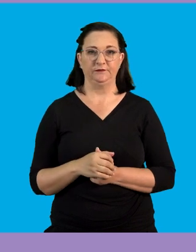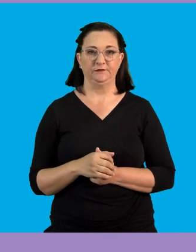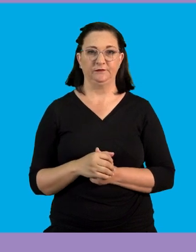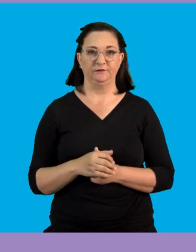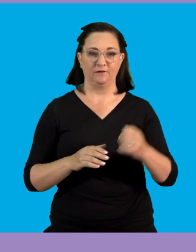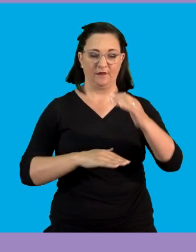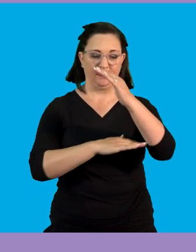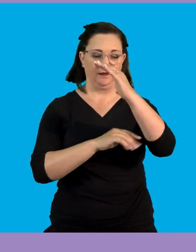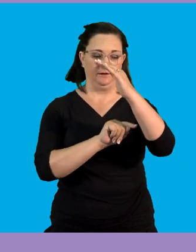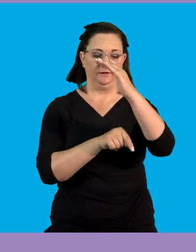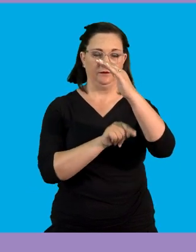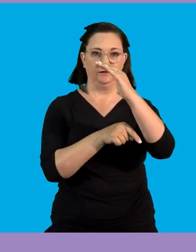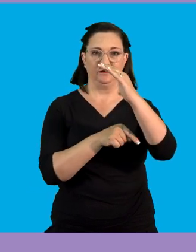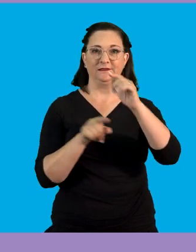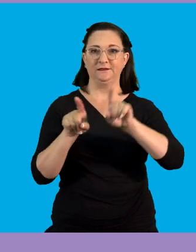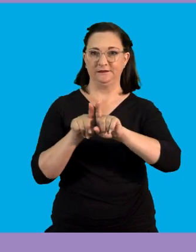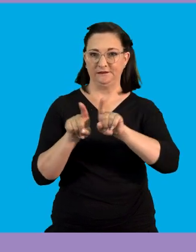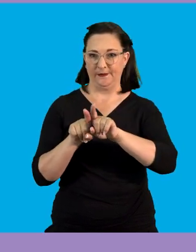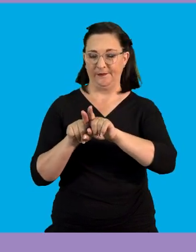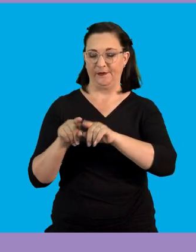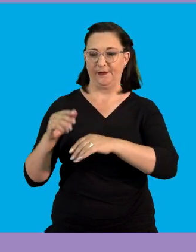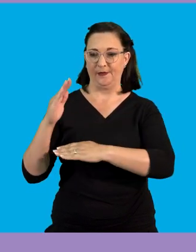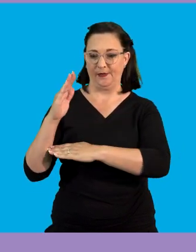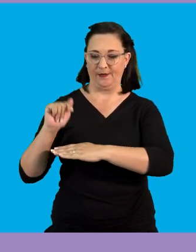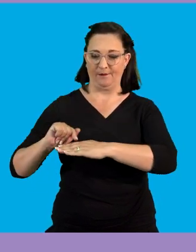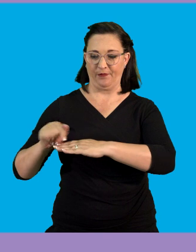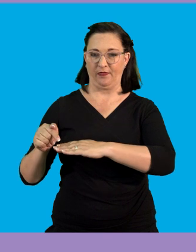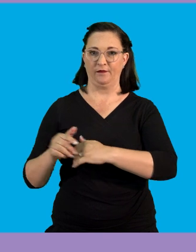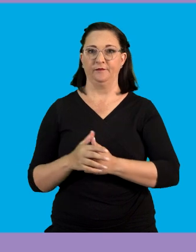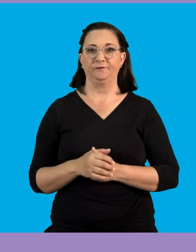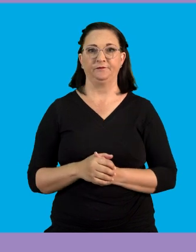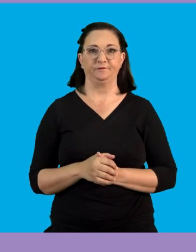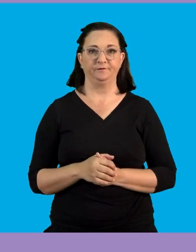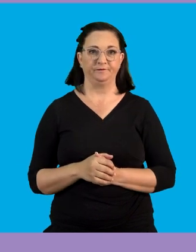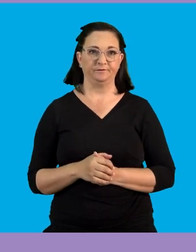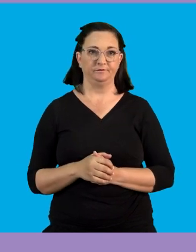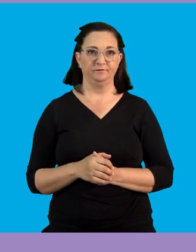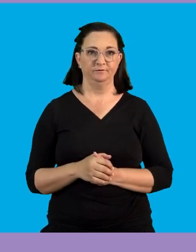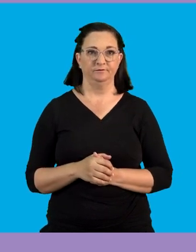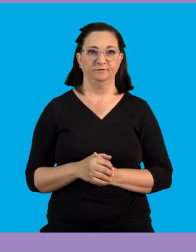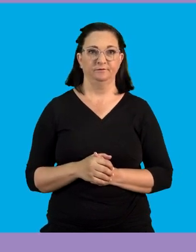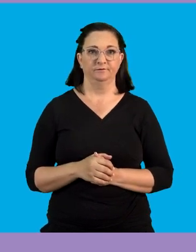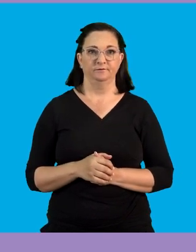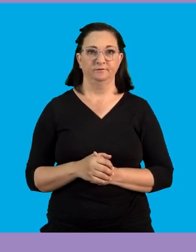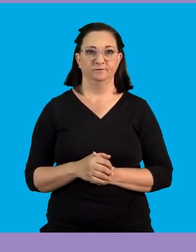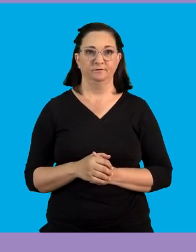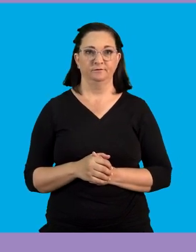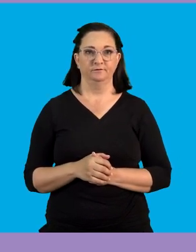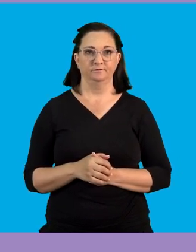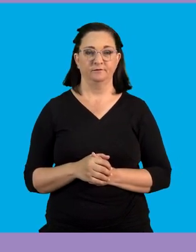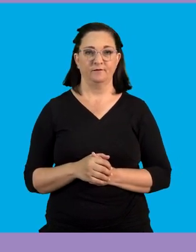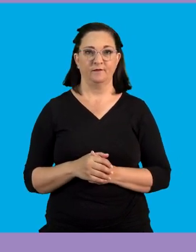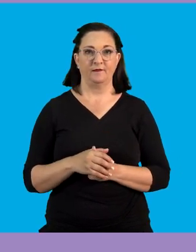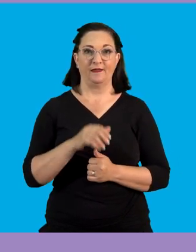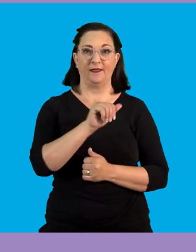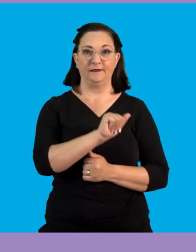Angle A is 50 degrees, and angle A equals to angle B, so that angle equals to that angle. That's the